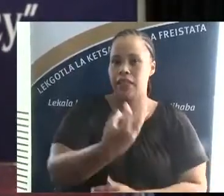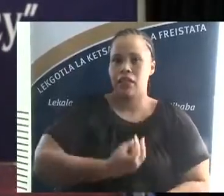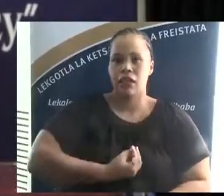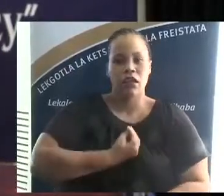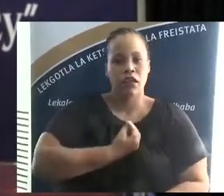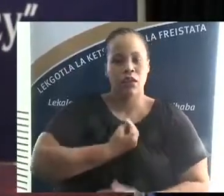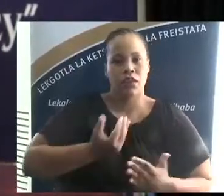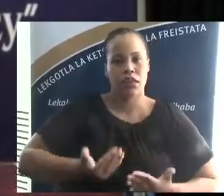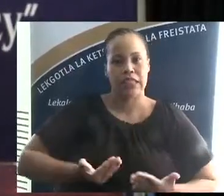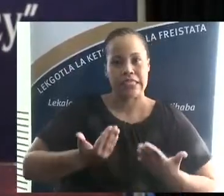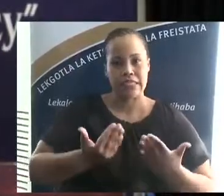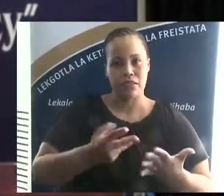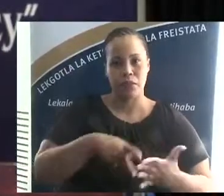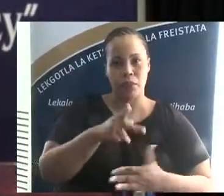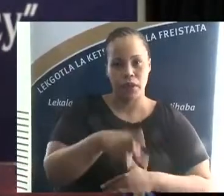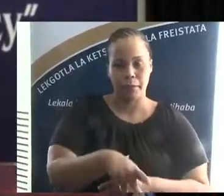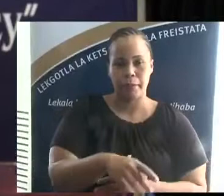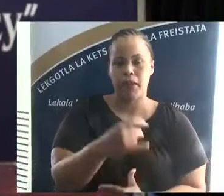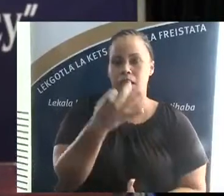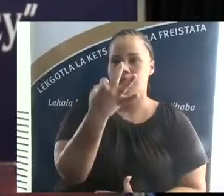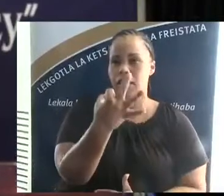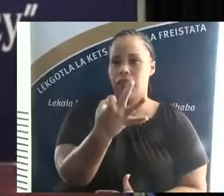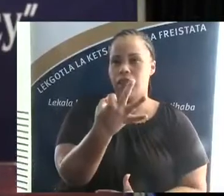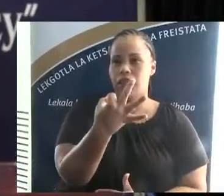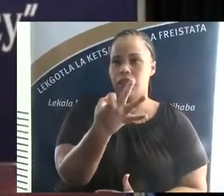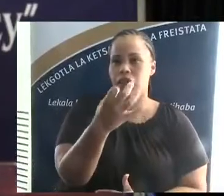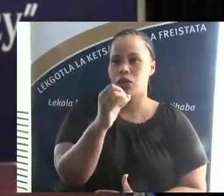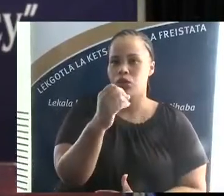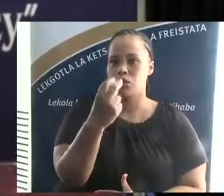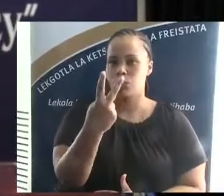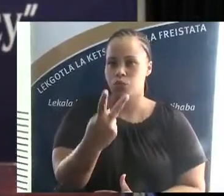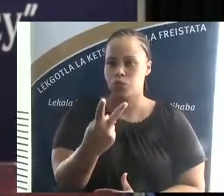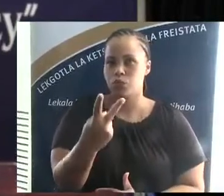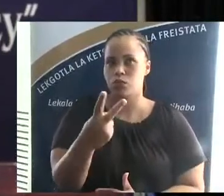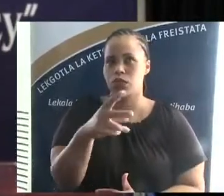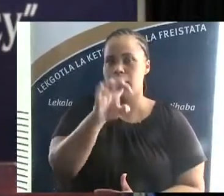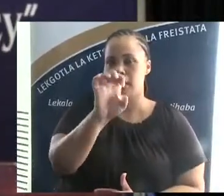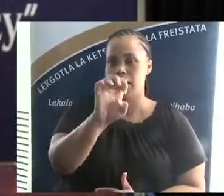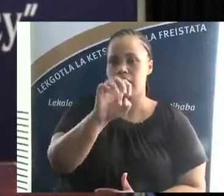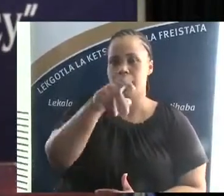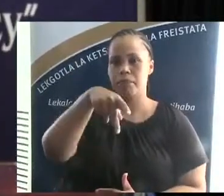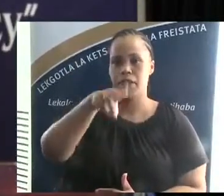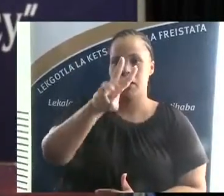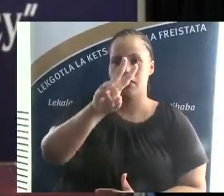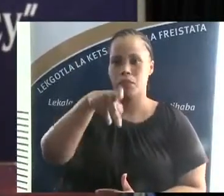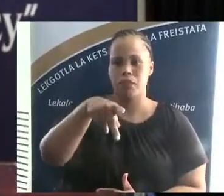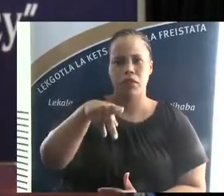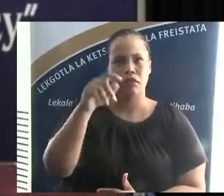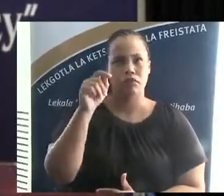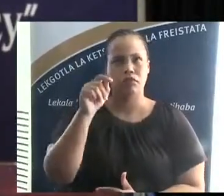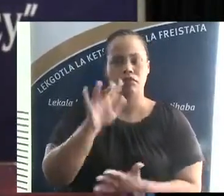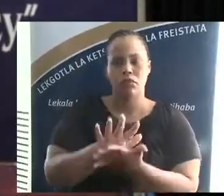service programs, 302 and EPWP administration, which was 12.